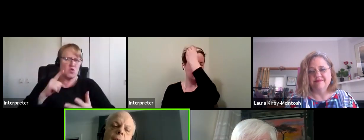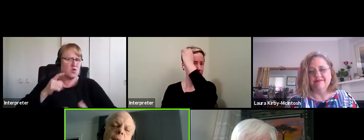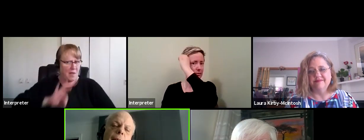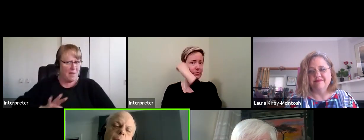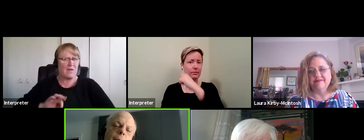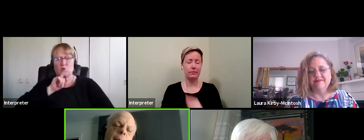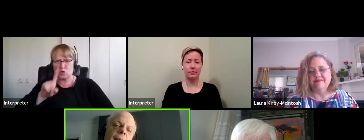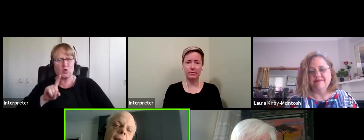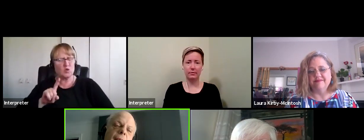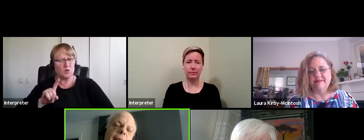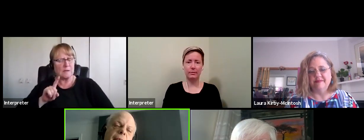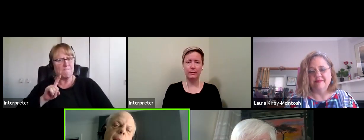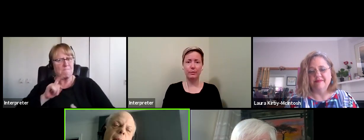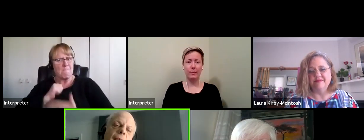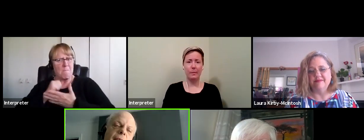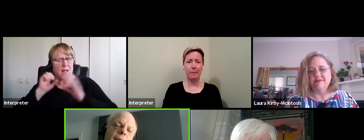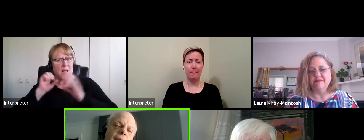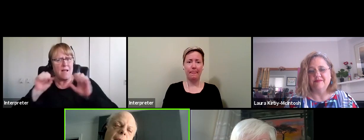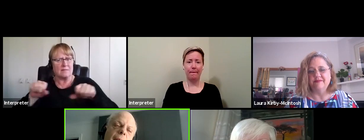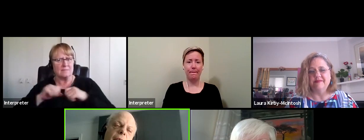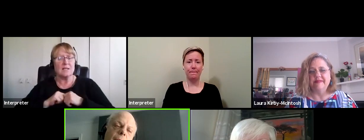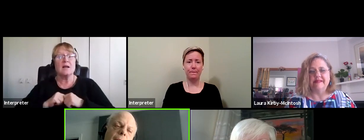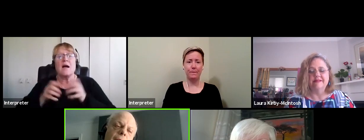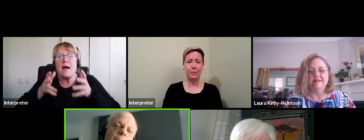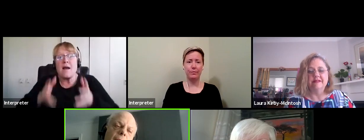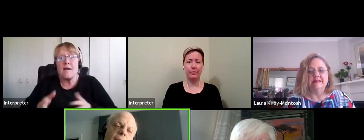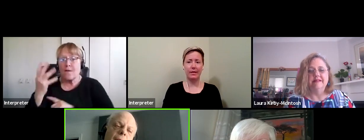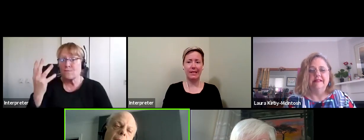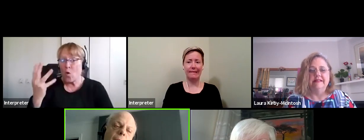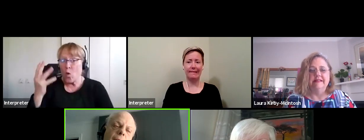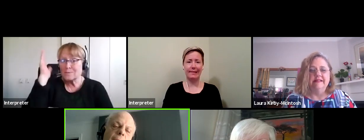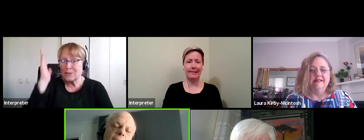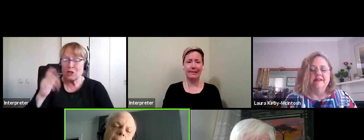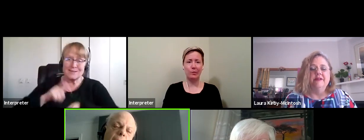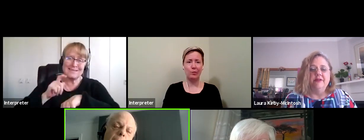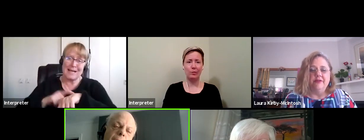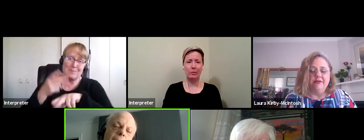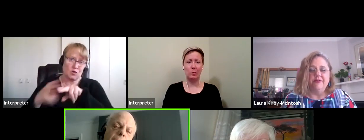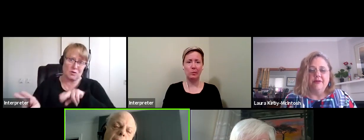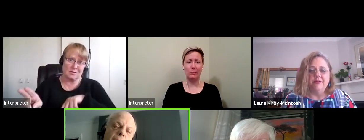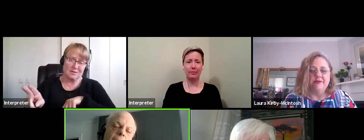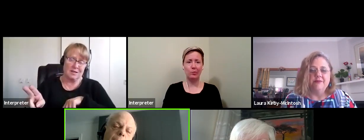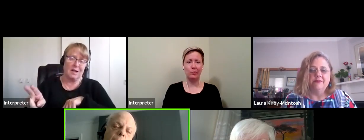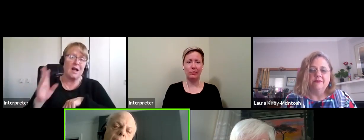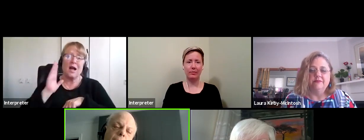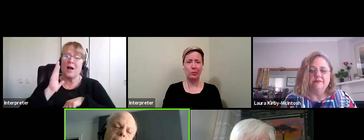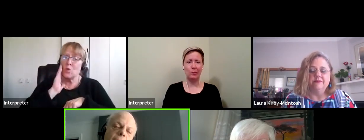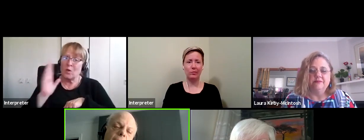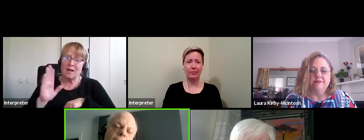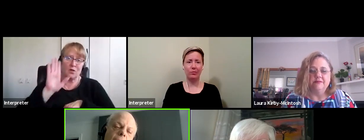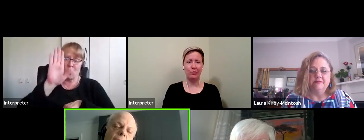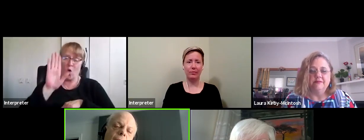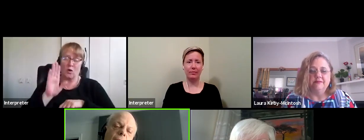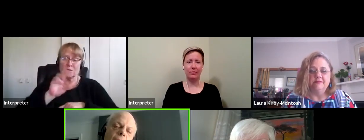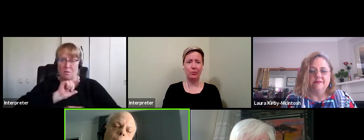our 4 remaining guests that we are actually going to be short of time. We're going to get you all in, but I'm going to move you through your important